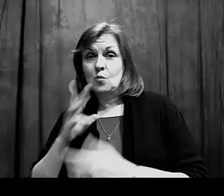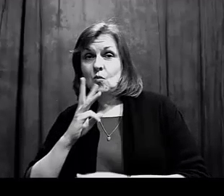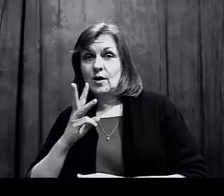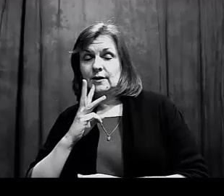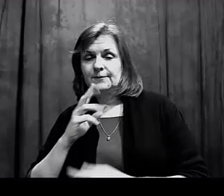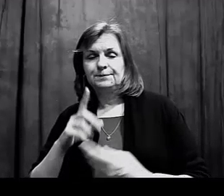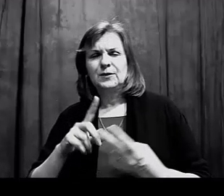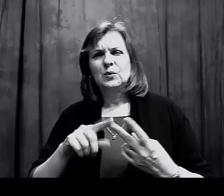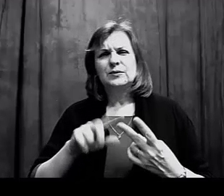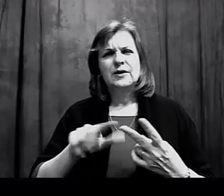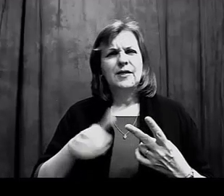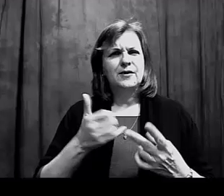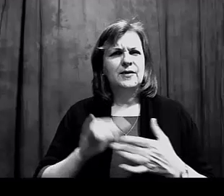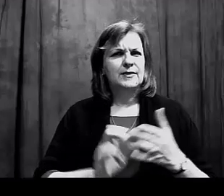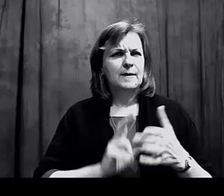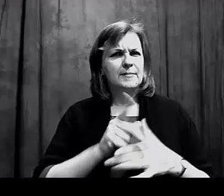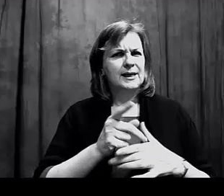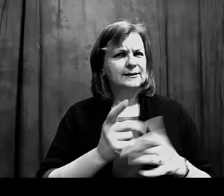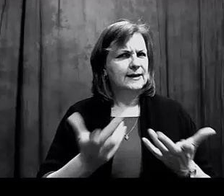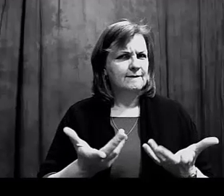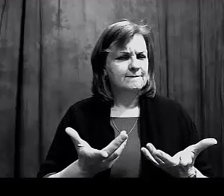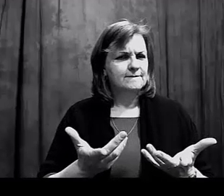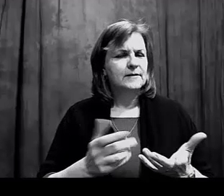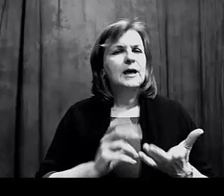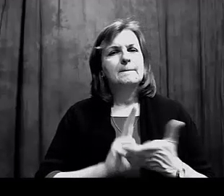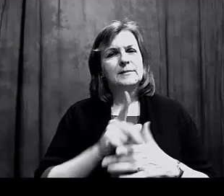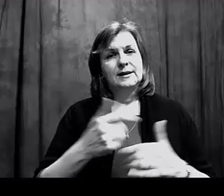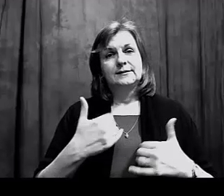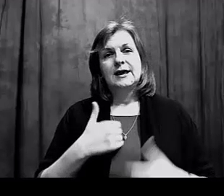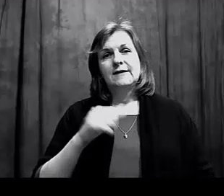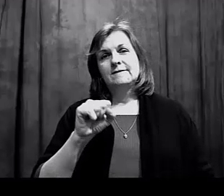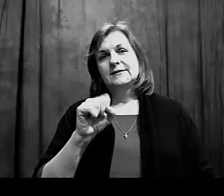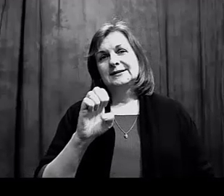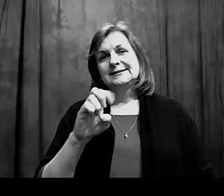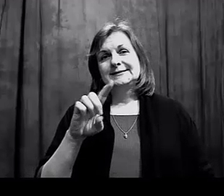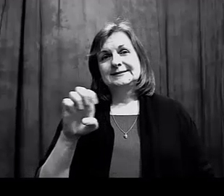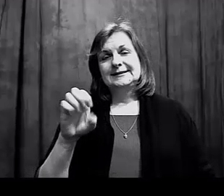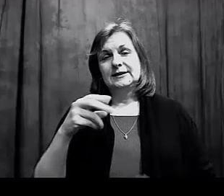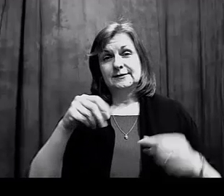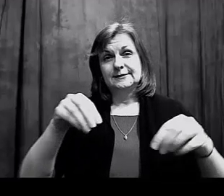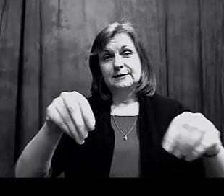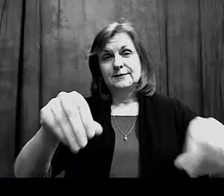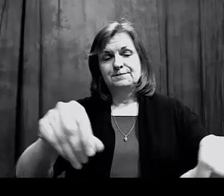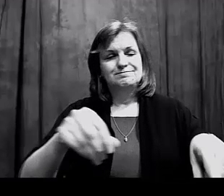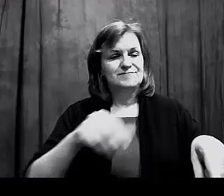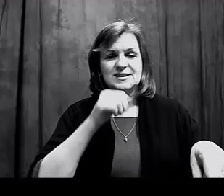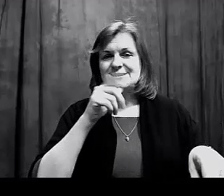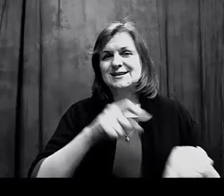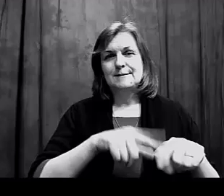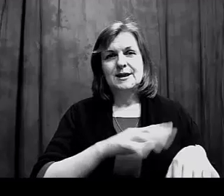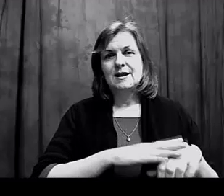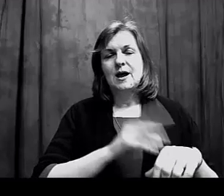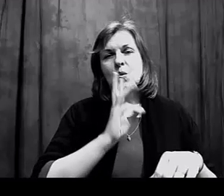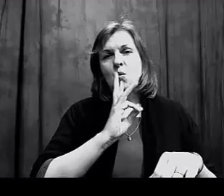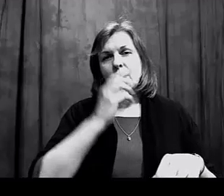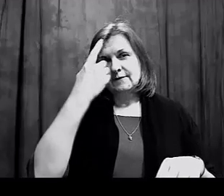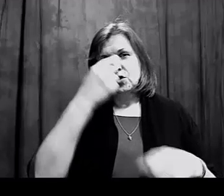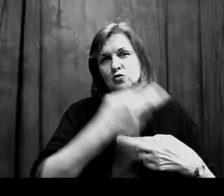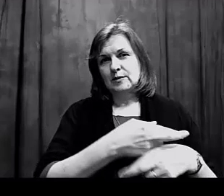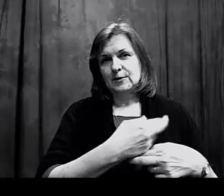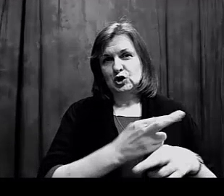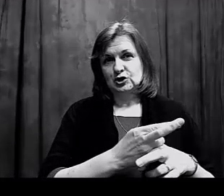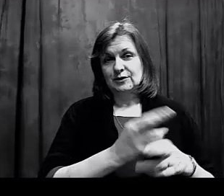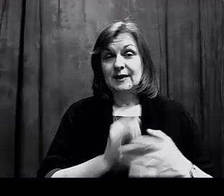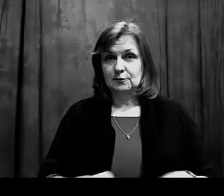drink. What was the other thing? We gave plants seeds, right? So they could stop depending